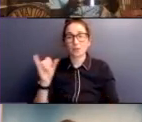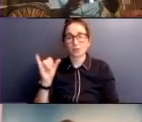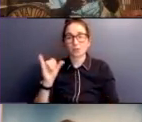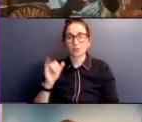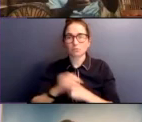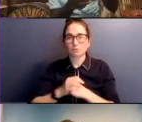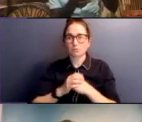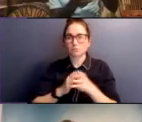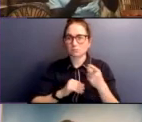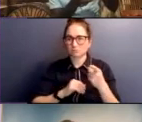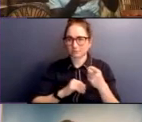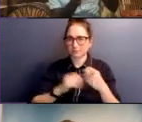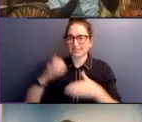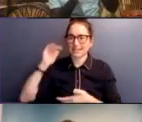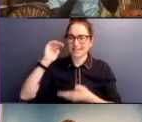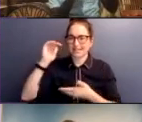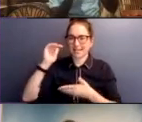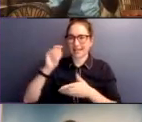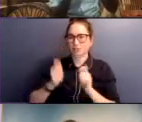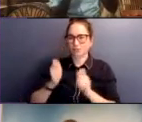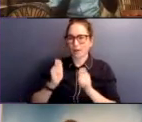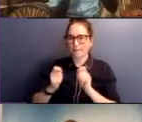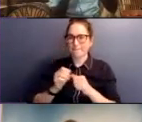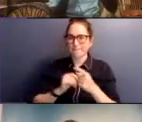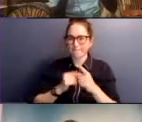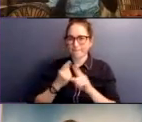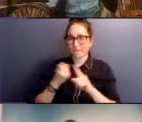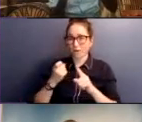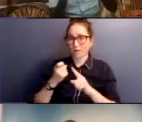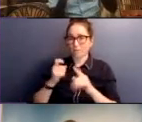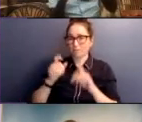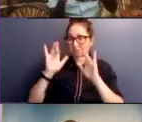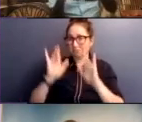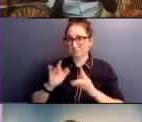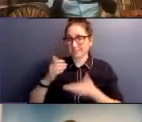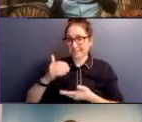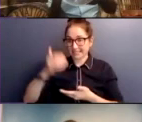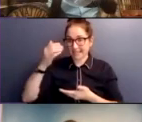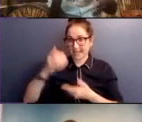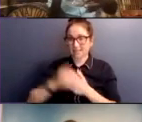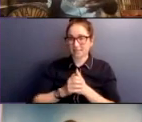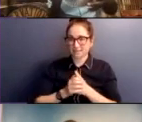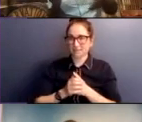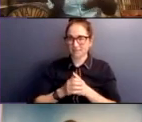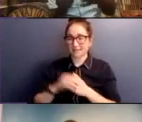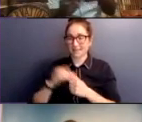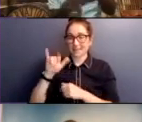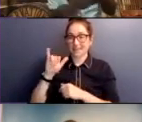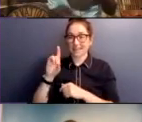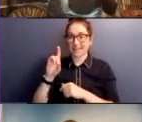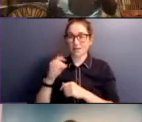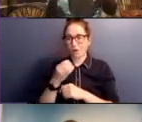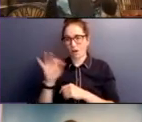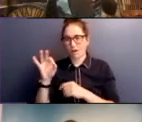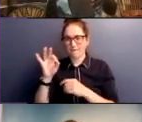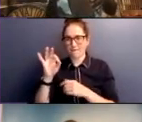created a can drum, which is made from just an empty can that we took the lid off both ends.